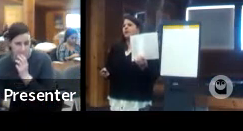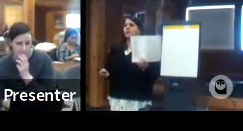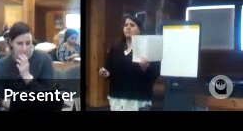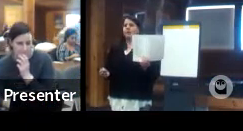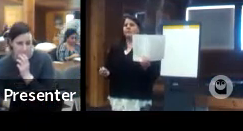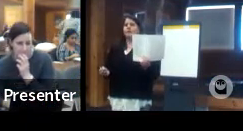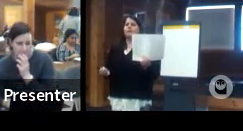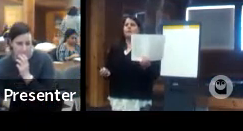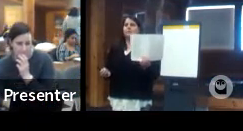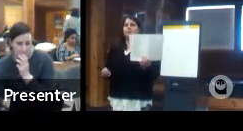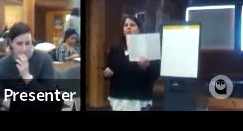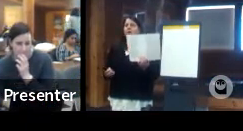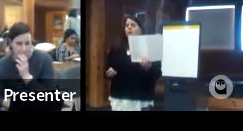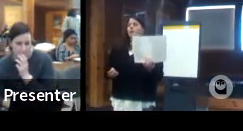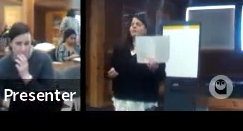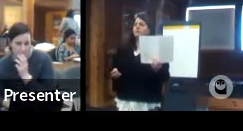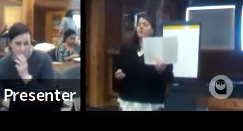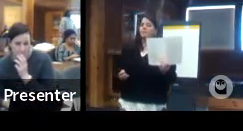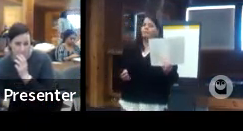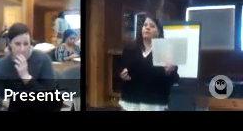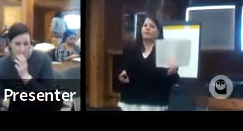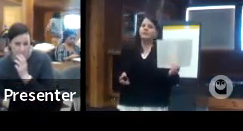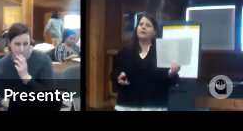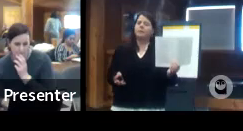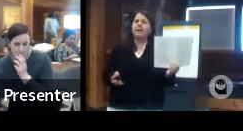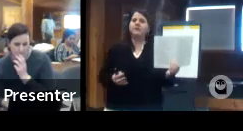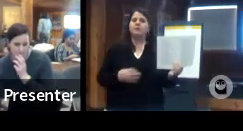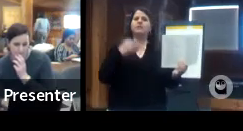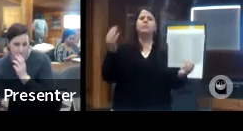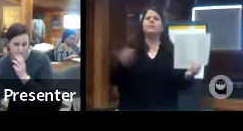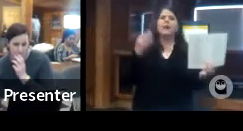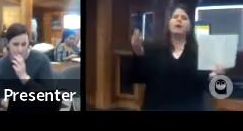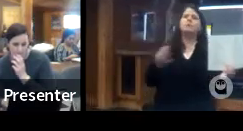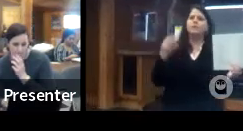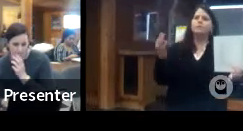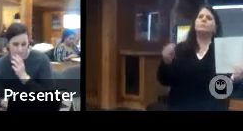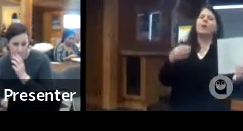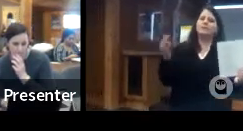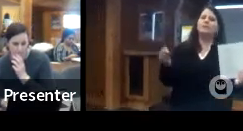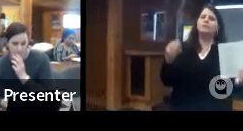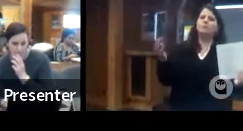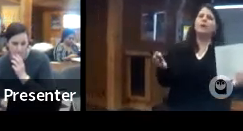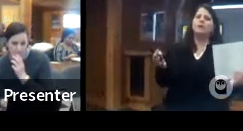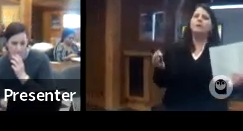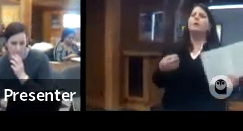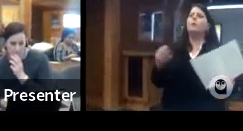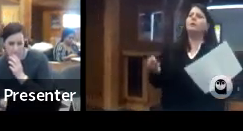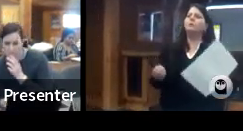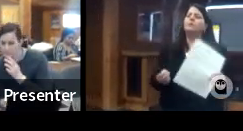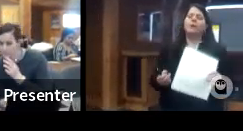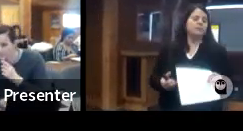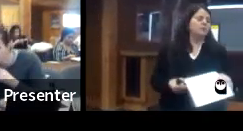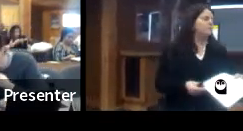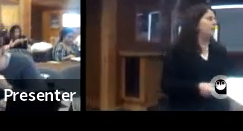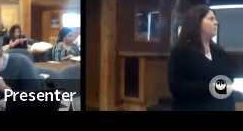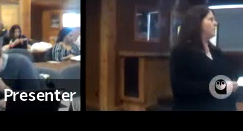prepared and like, oh, I've heard that question before, or I've thought about that before, and here's how I would answer it. Just to allow you to practice in your mind what